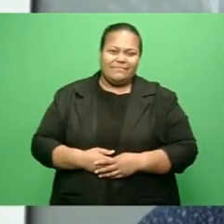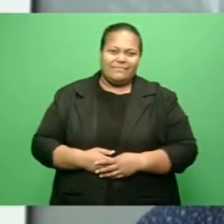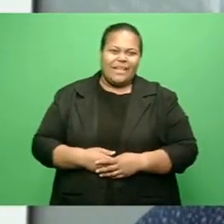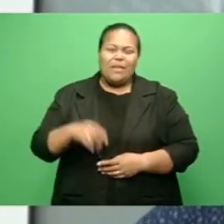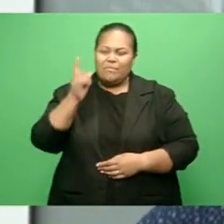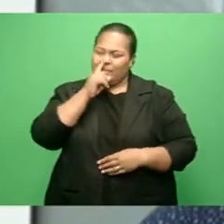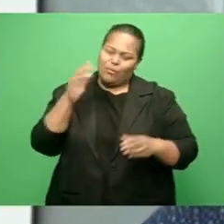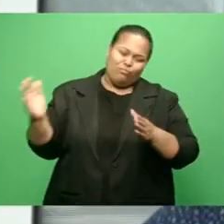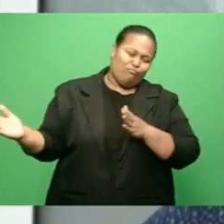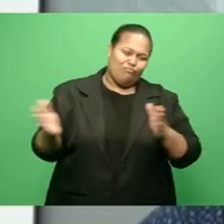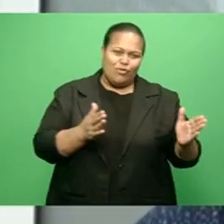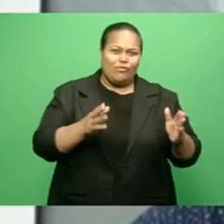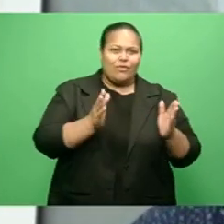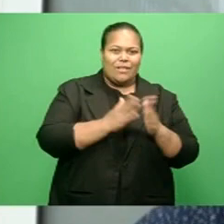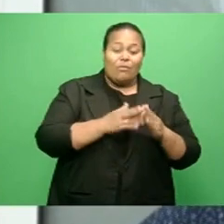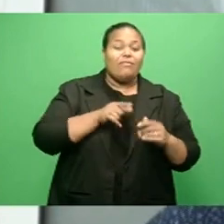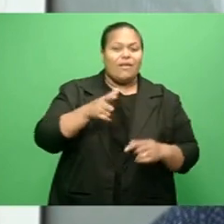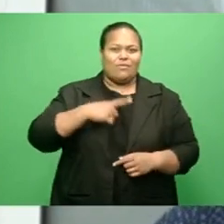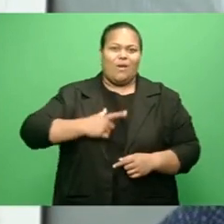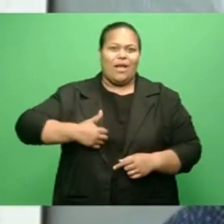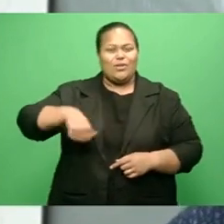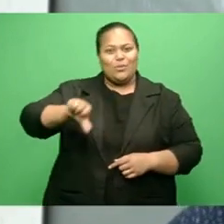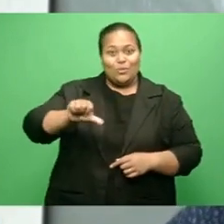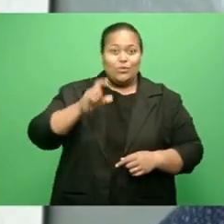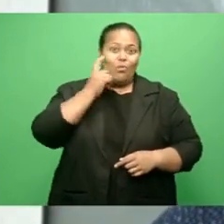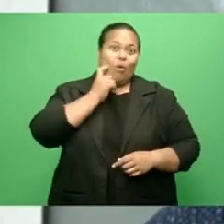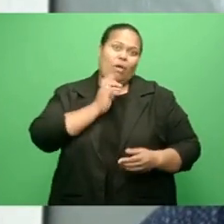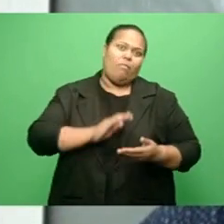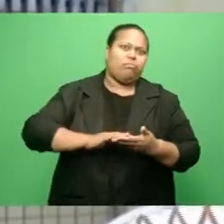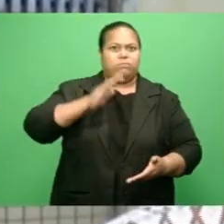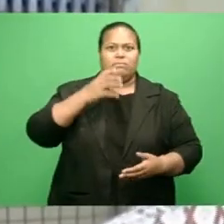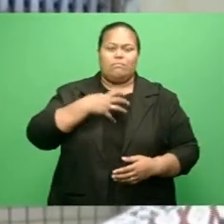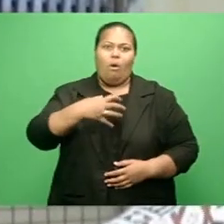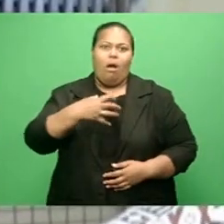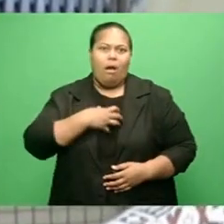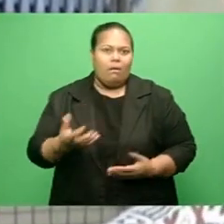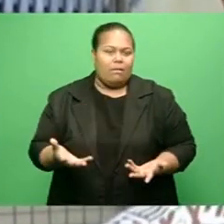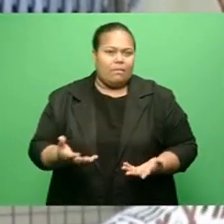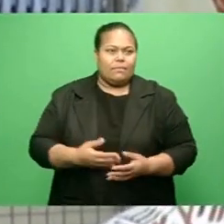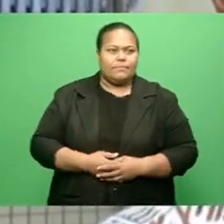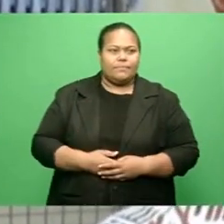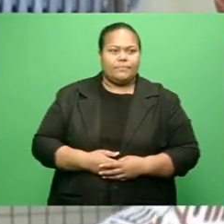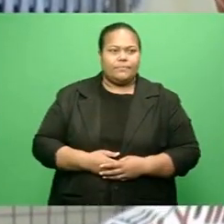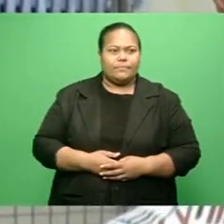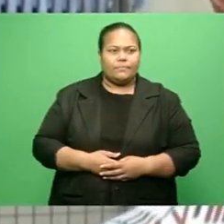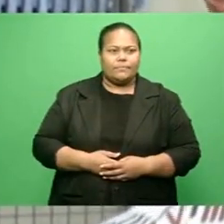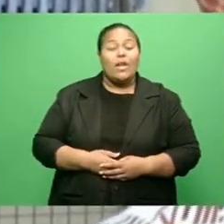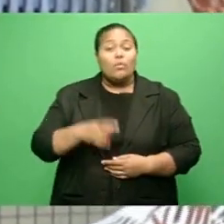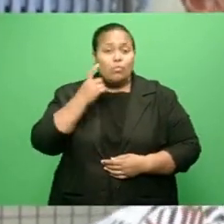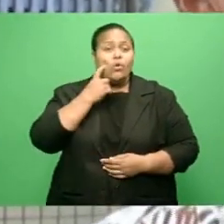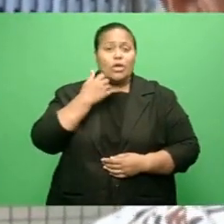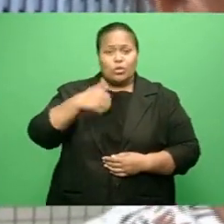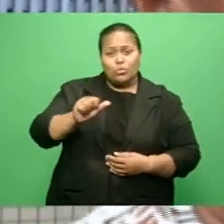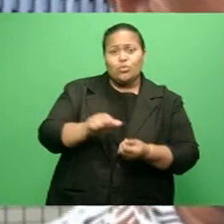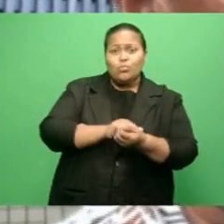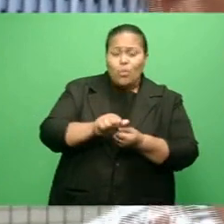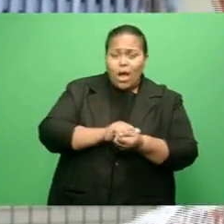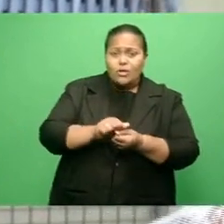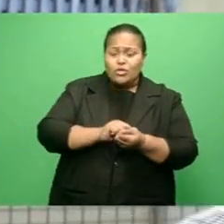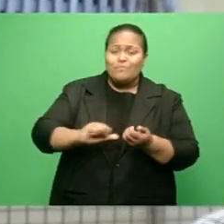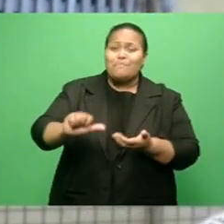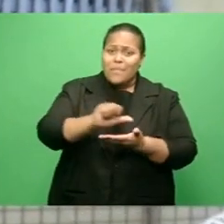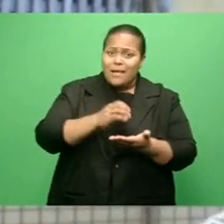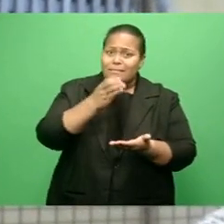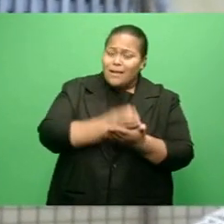water usage has increased for the past compared to the past few years. For washing dishes and washing clothes and all,